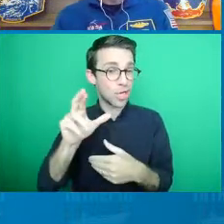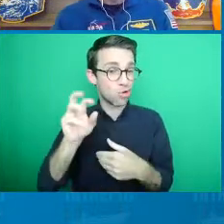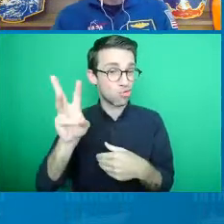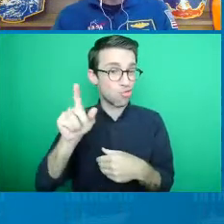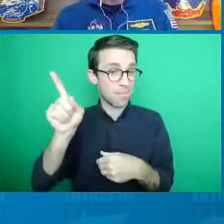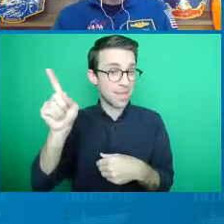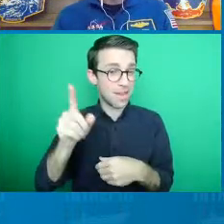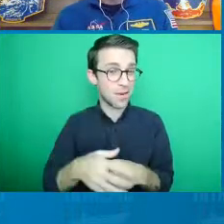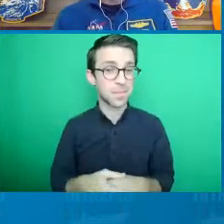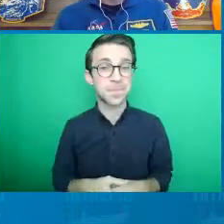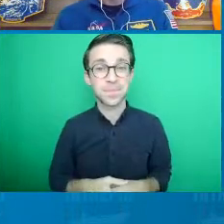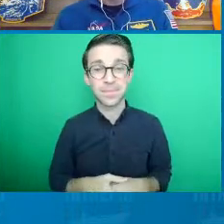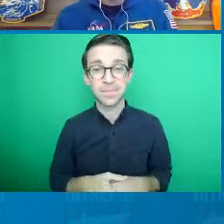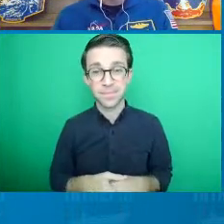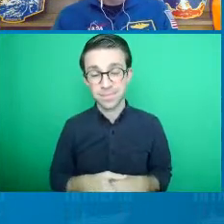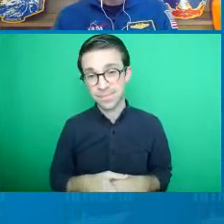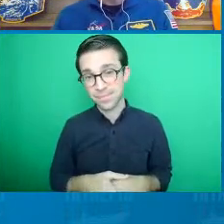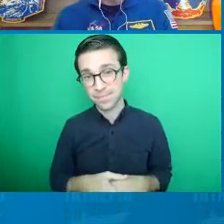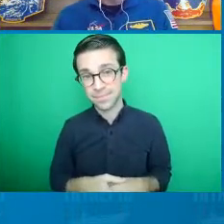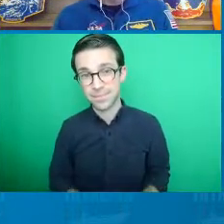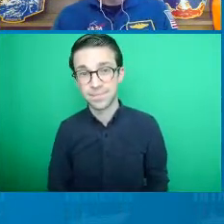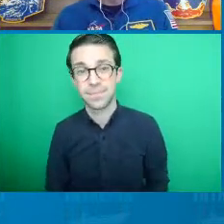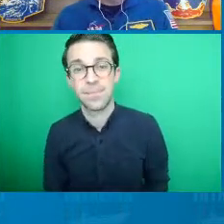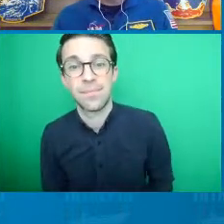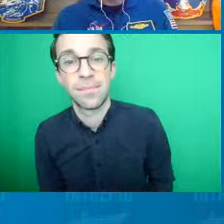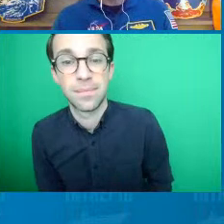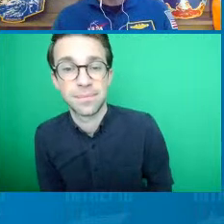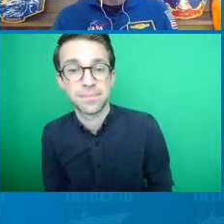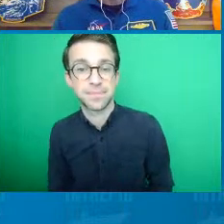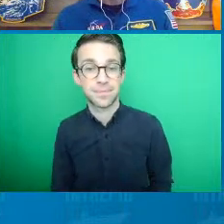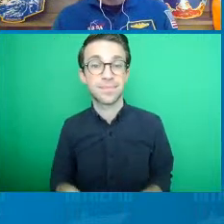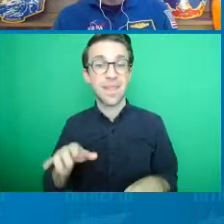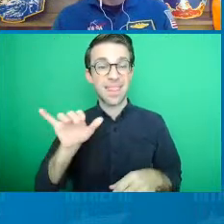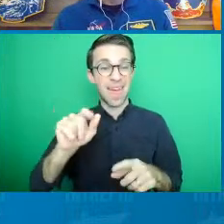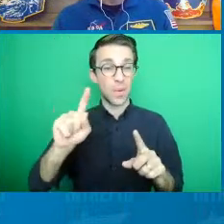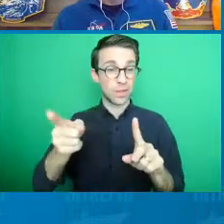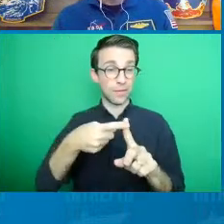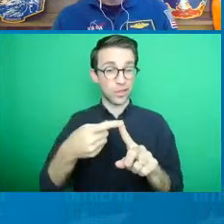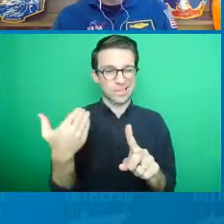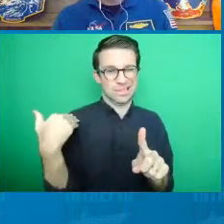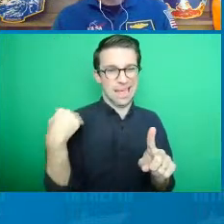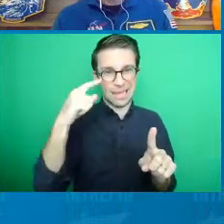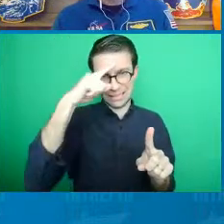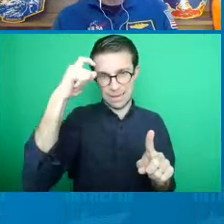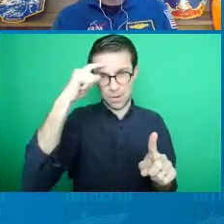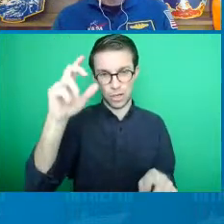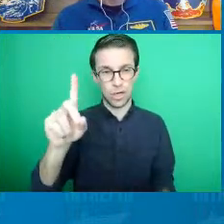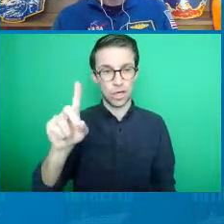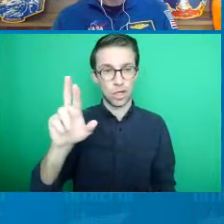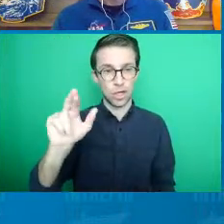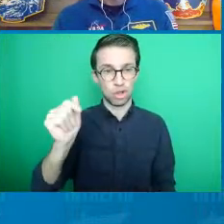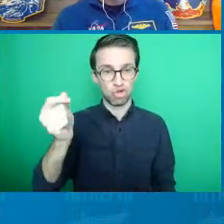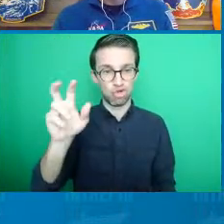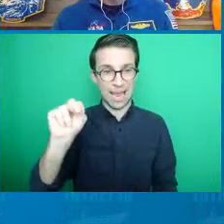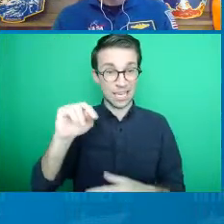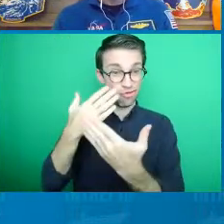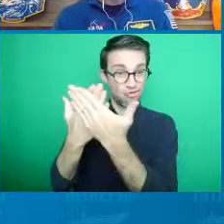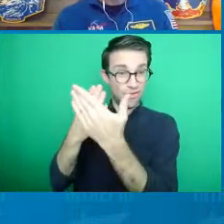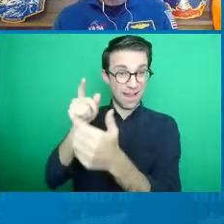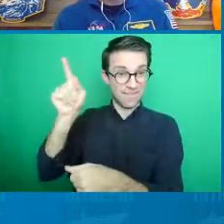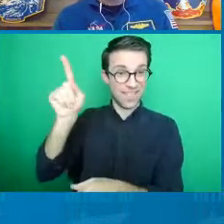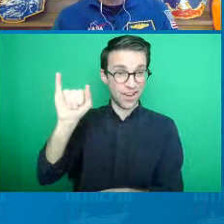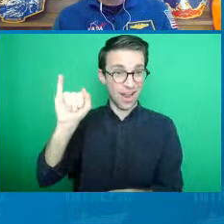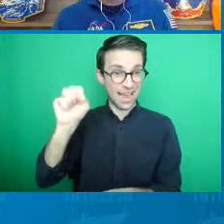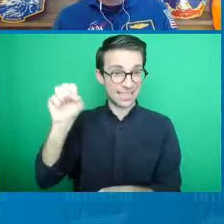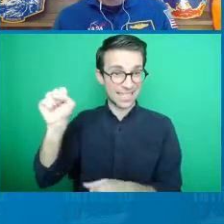And so this is an image from this past summer of the very first Dragon SpaceX vehicle arriving at the ISS with 2